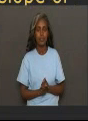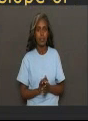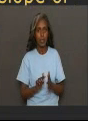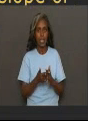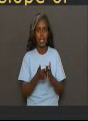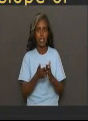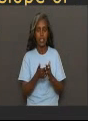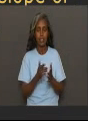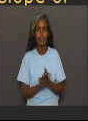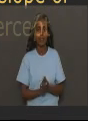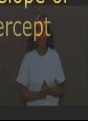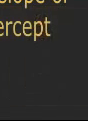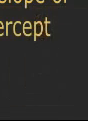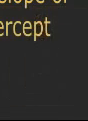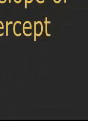Begin.